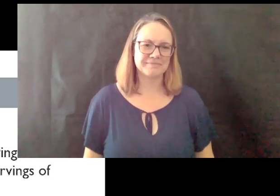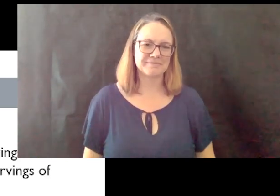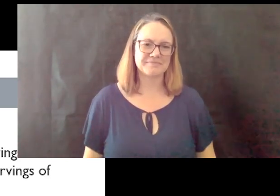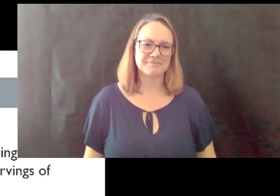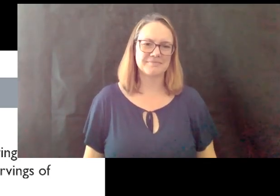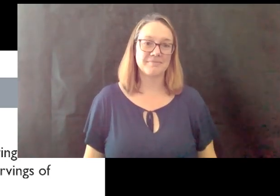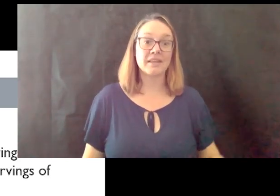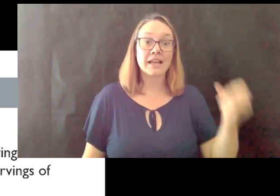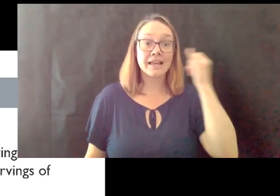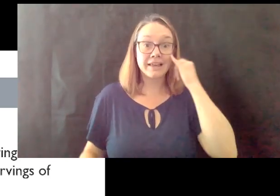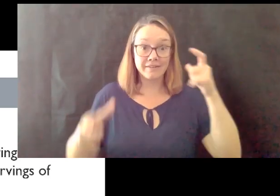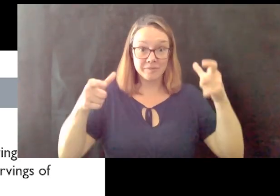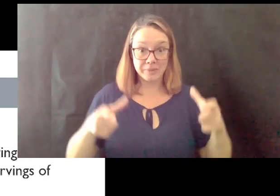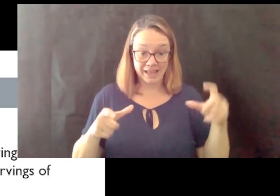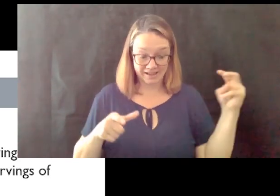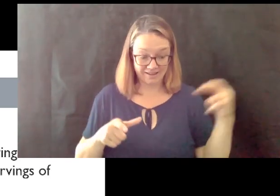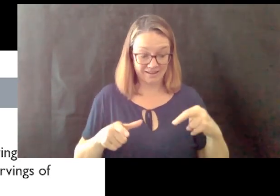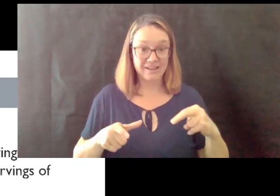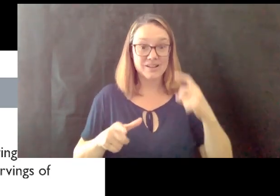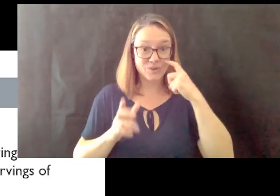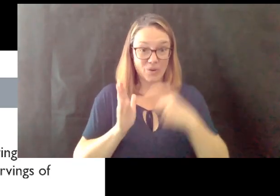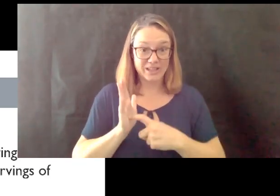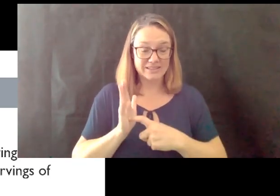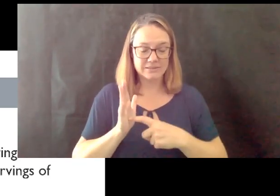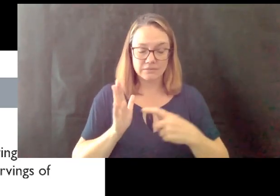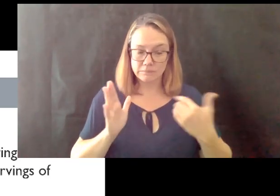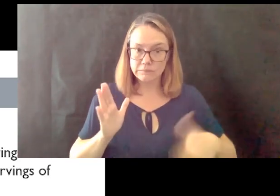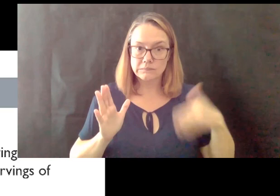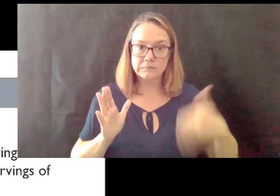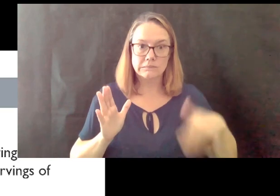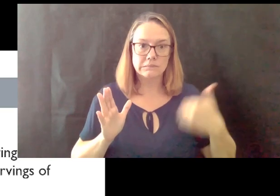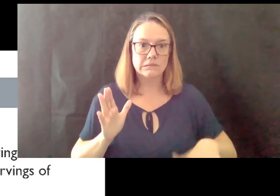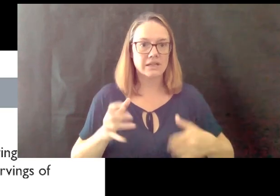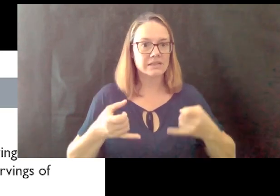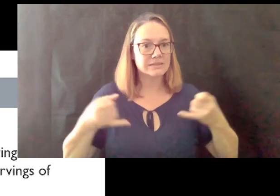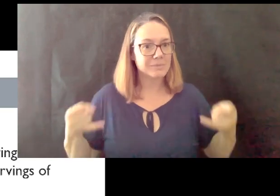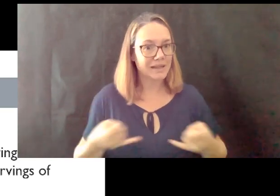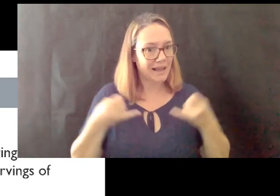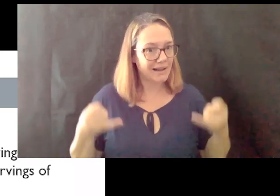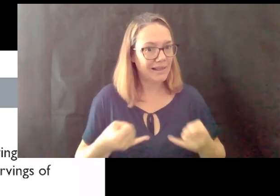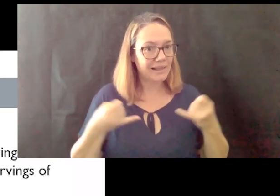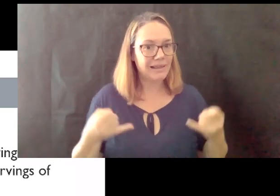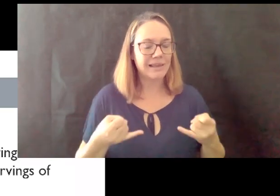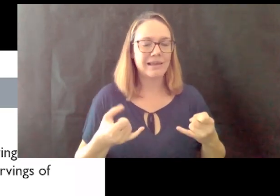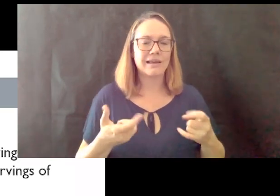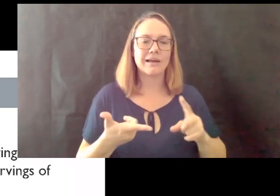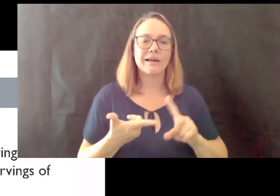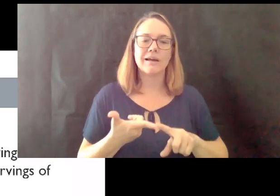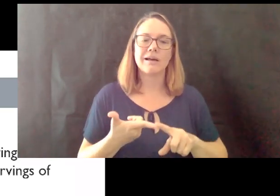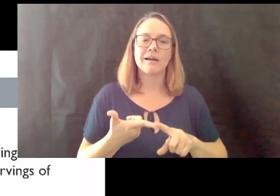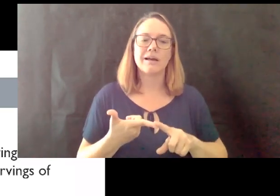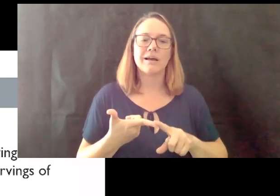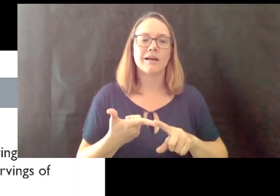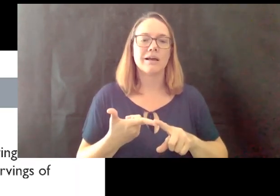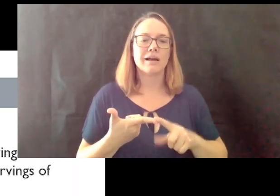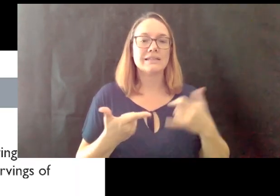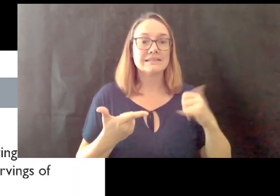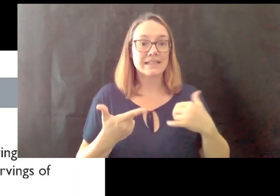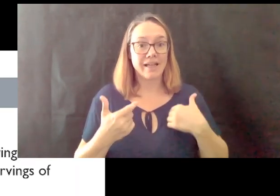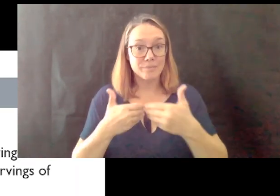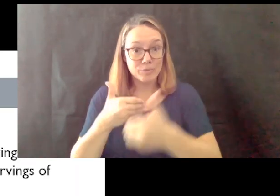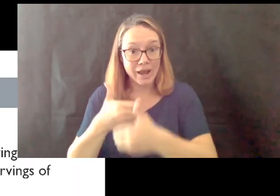properly. If your plate is heavy with carbohydrates, like the spaghetti example,